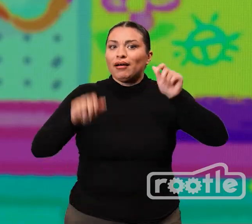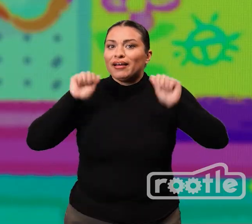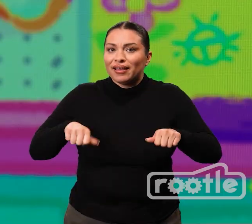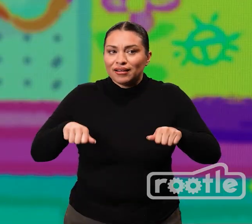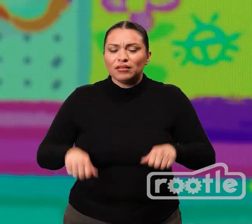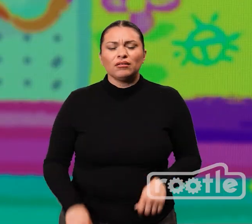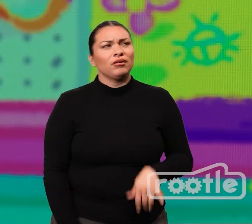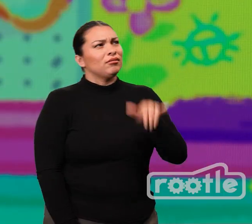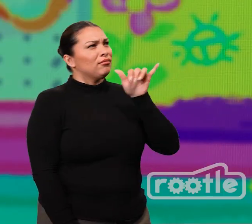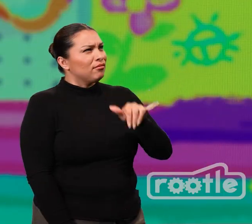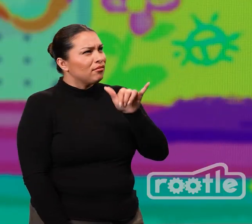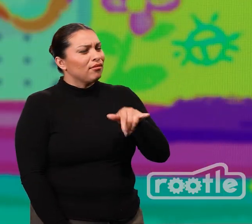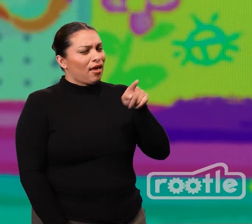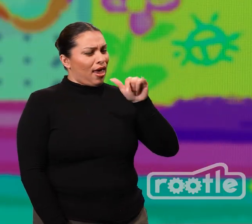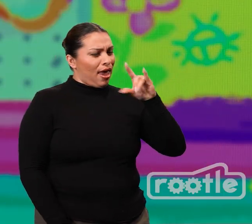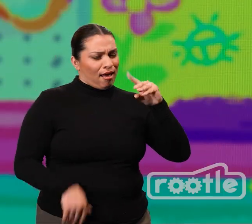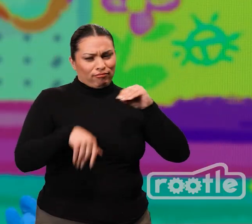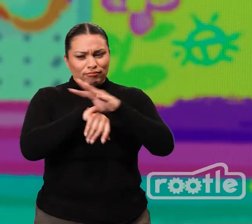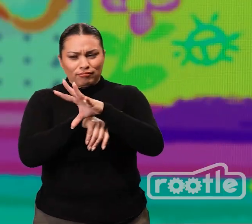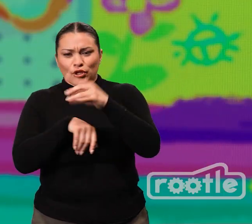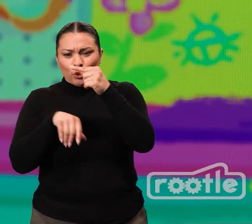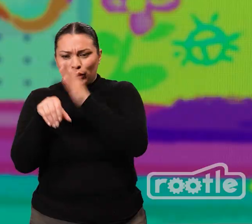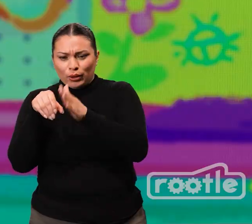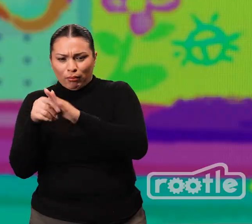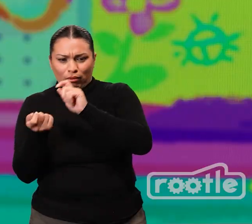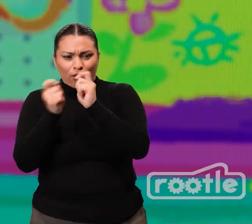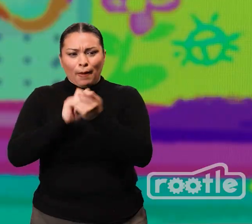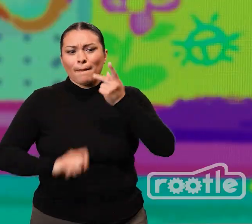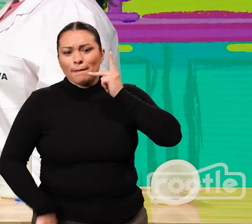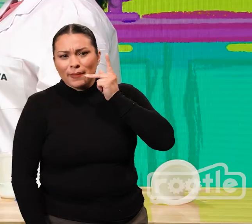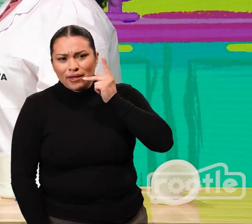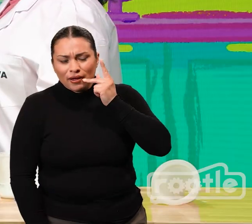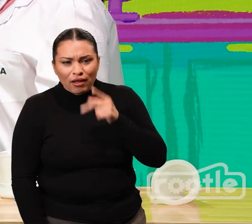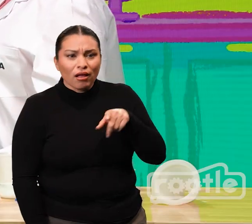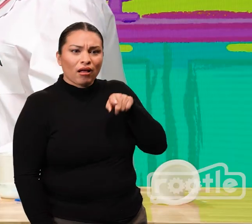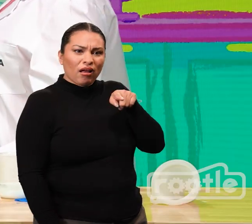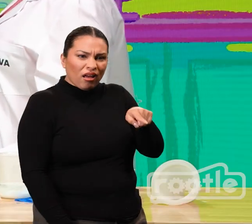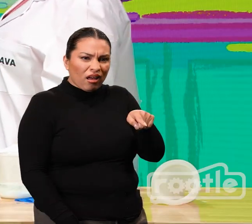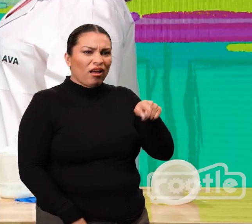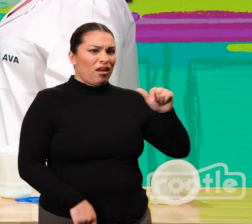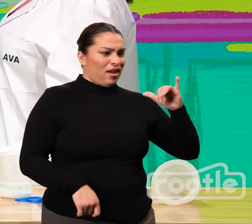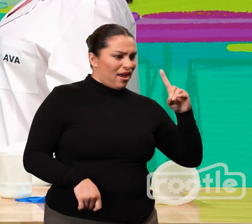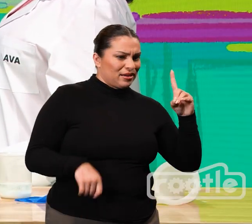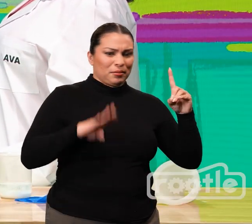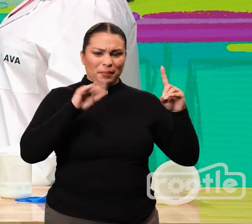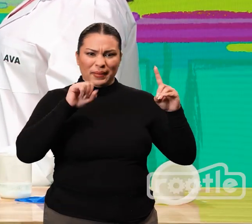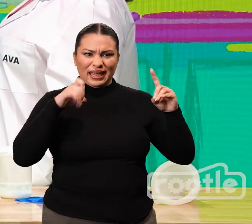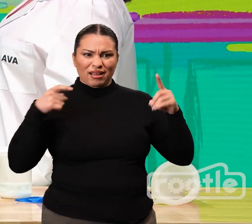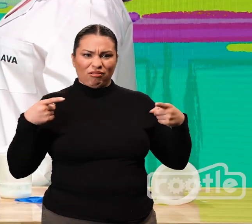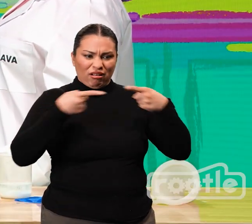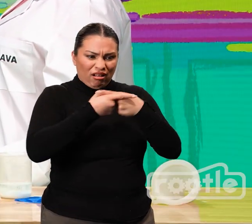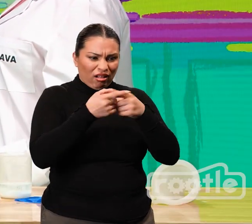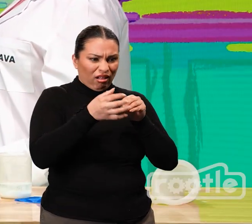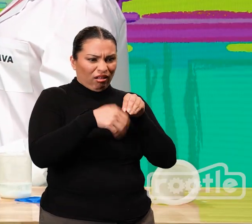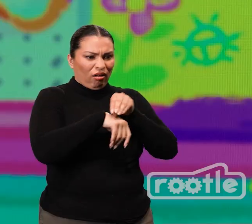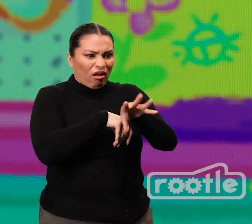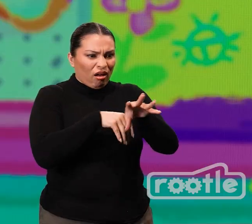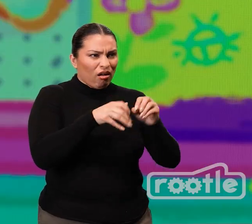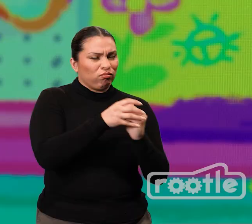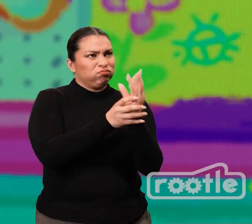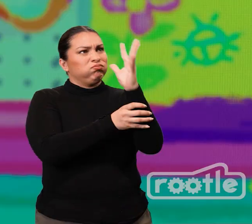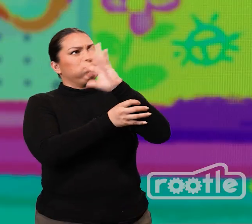So acids can change a cucumber into a pickle and cause an acid-base reaction that makes a glove